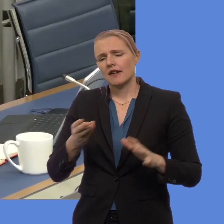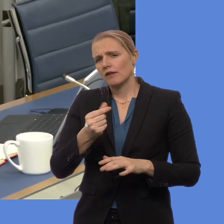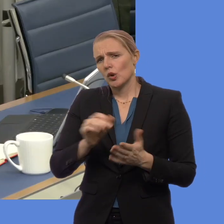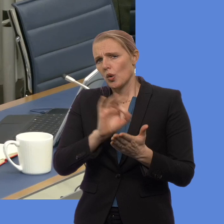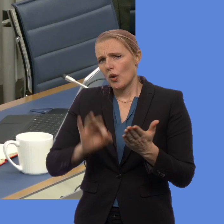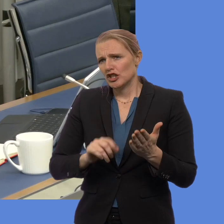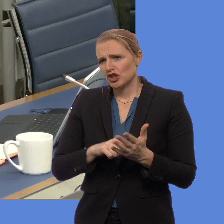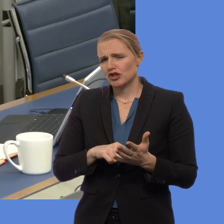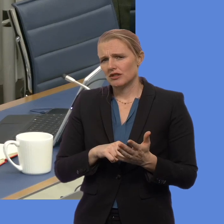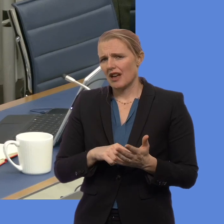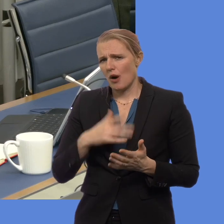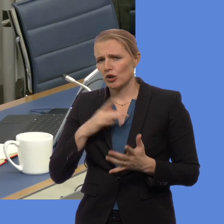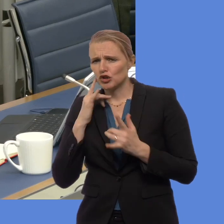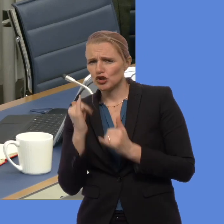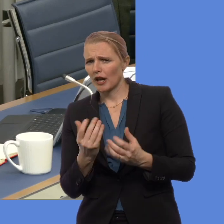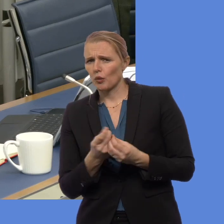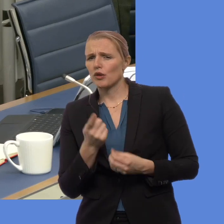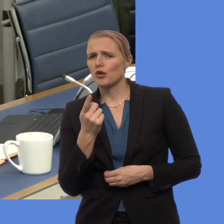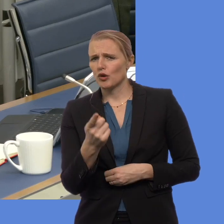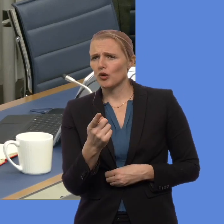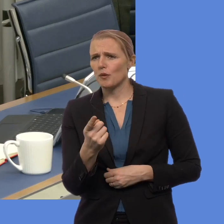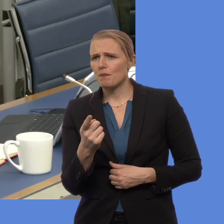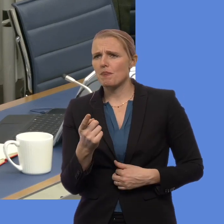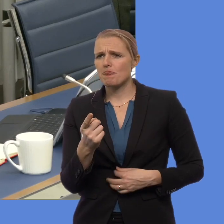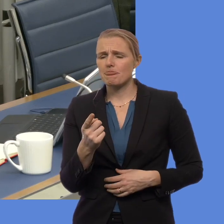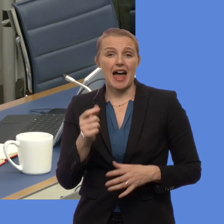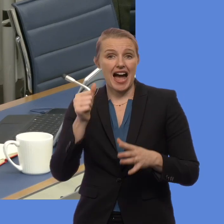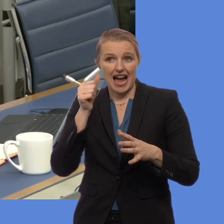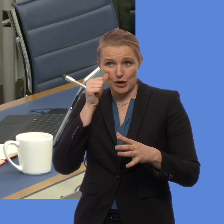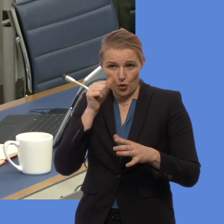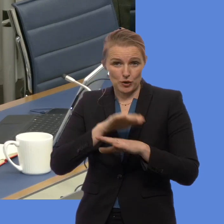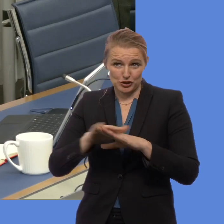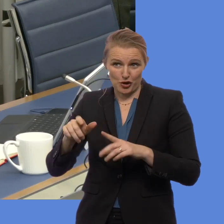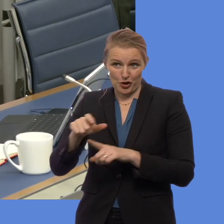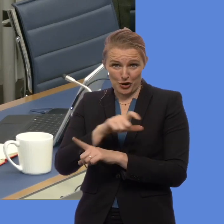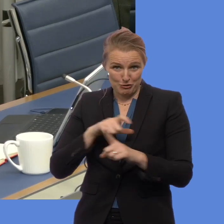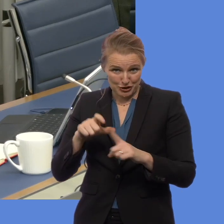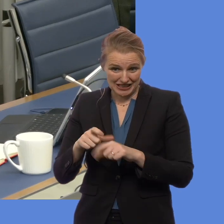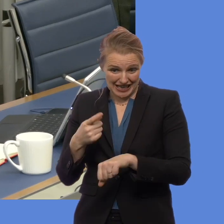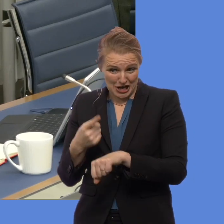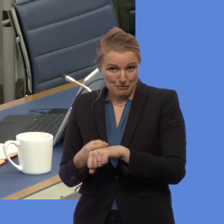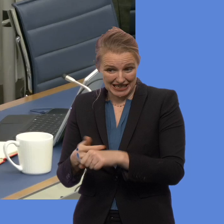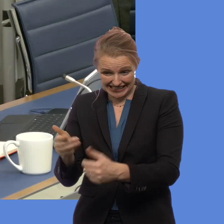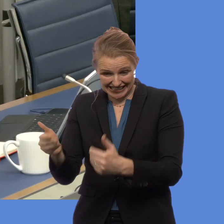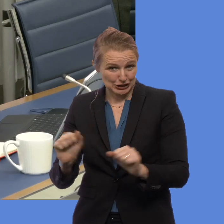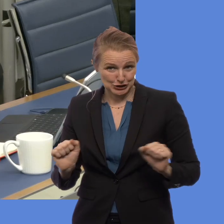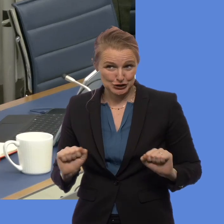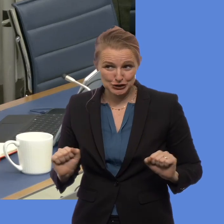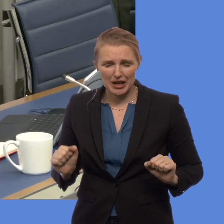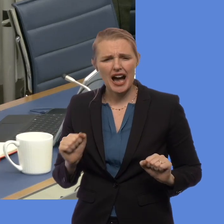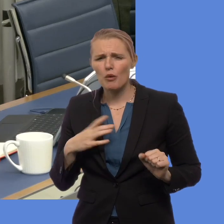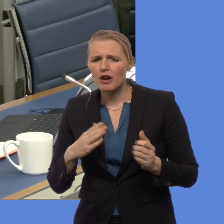questions about that I just wanted to check with yourselves. Chapter, I know it's not the committee stage at this stage, but it's just for my